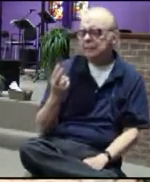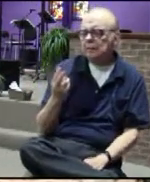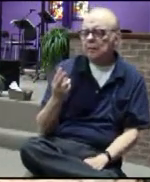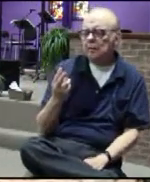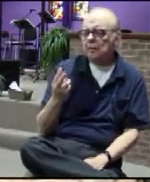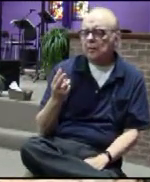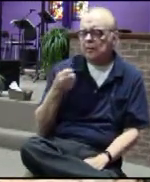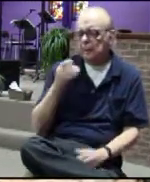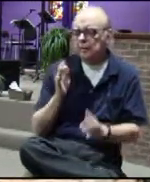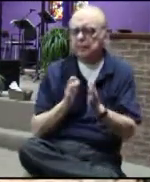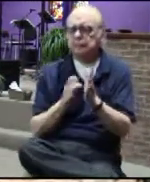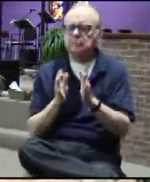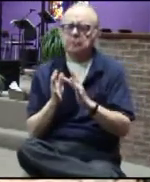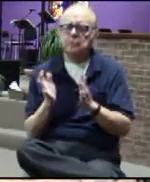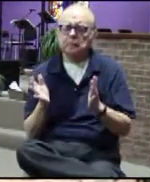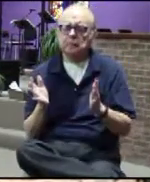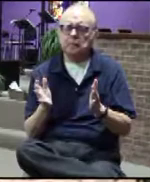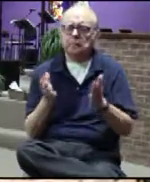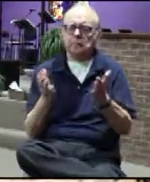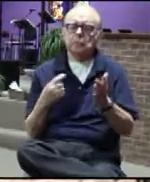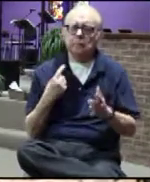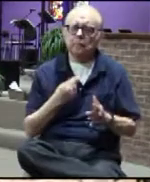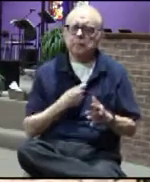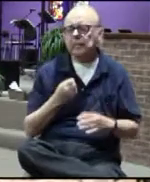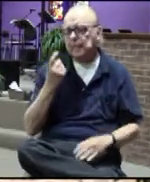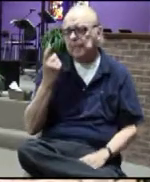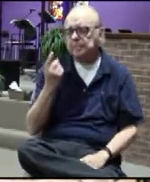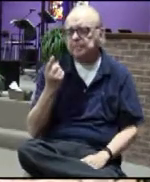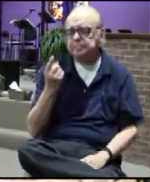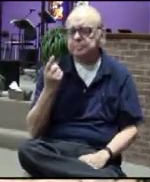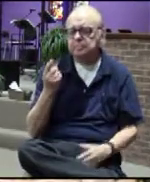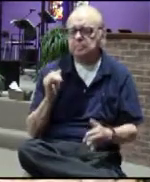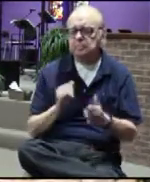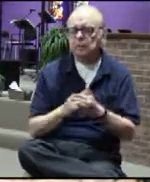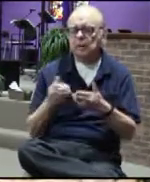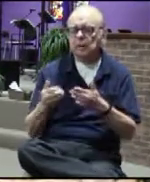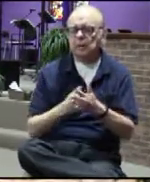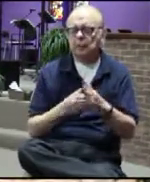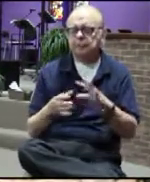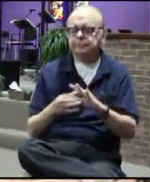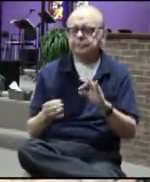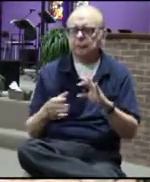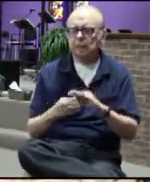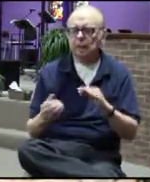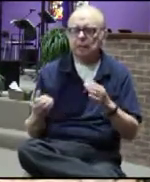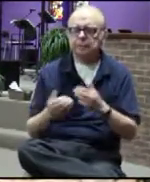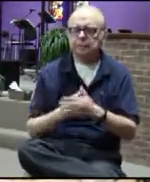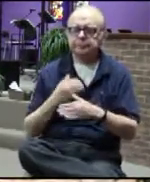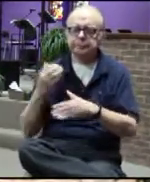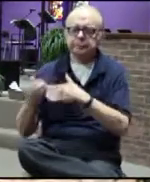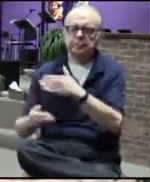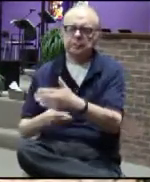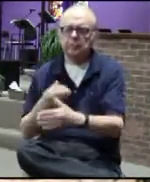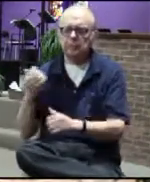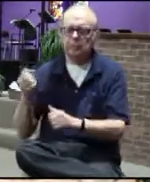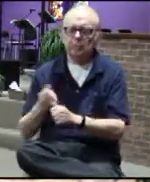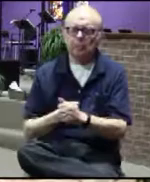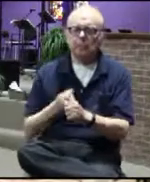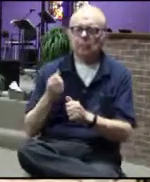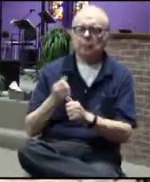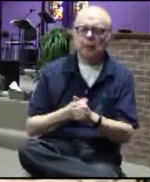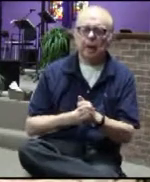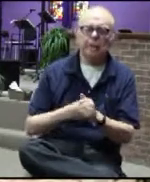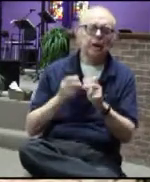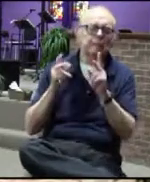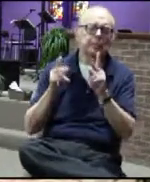Jesus wanted us to understand this new story, this new legacy, with every single